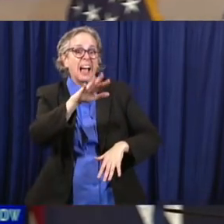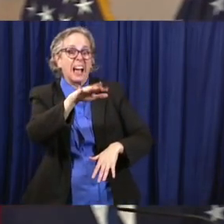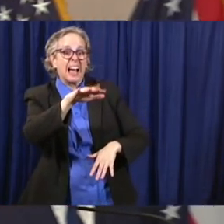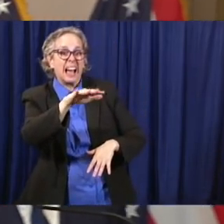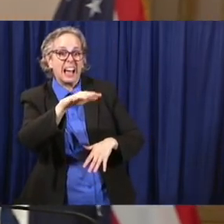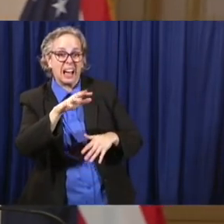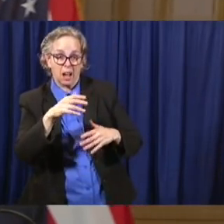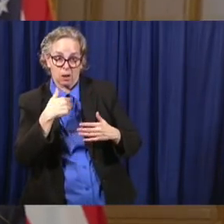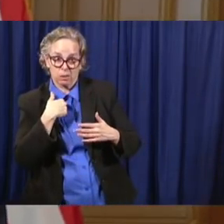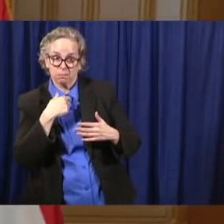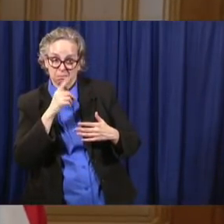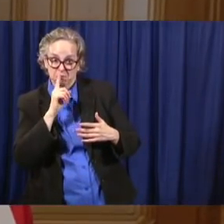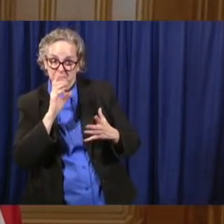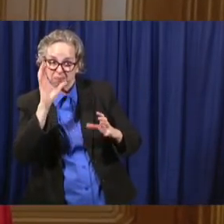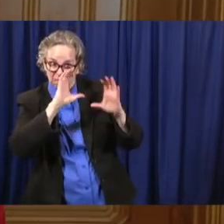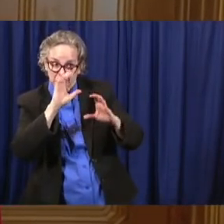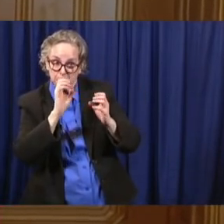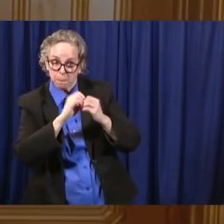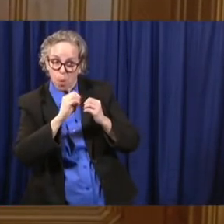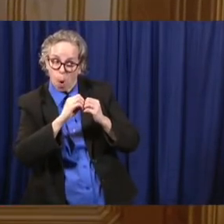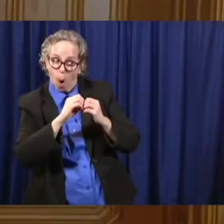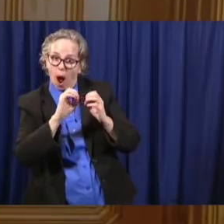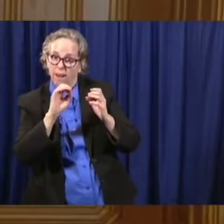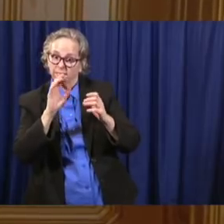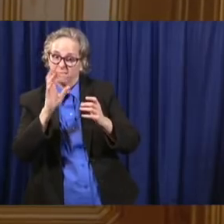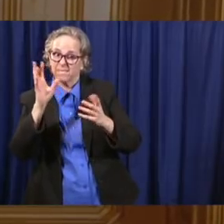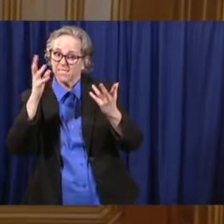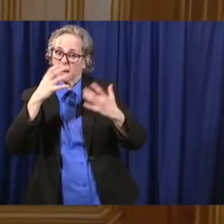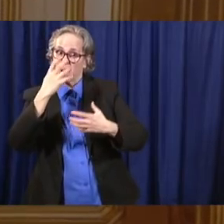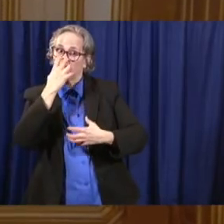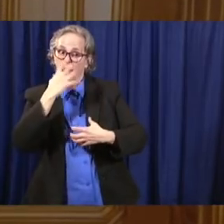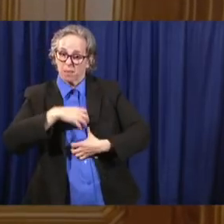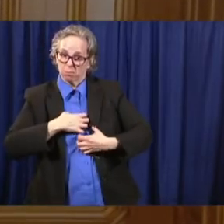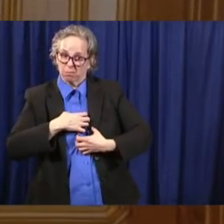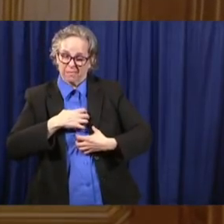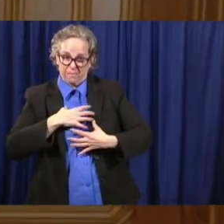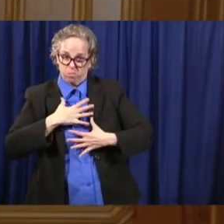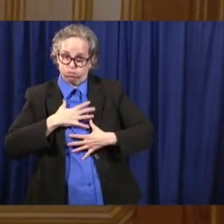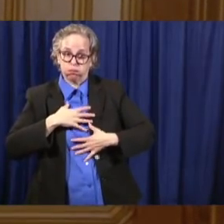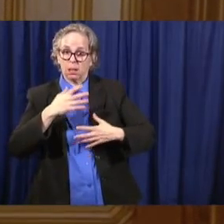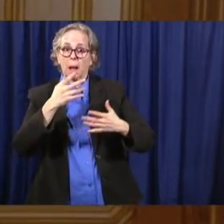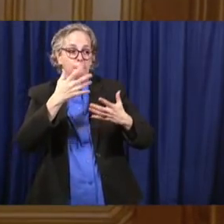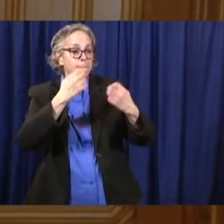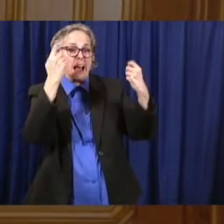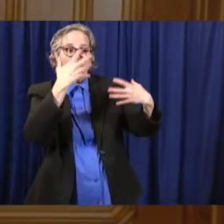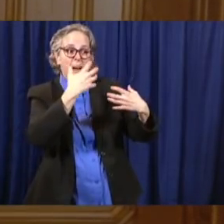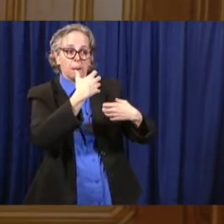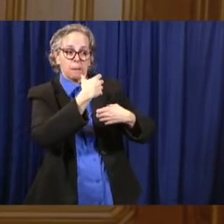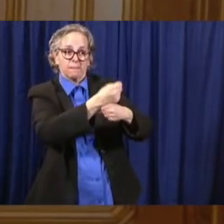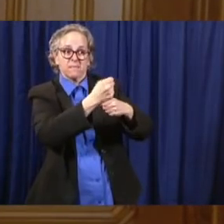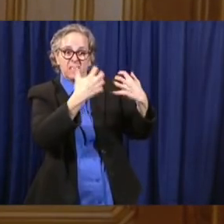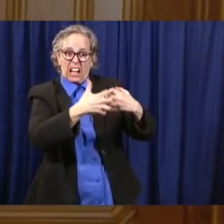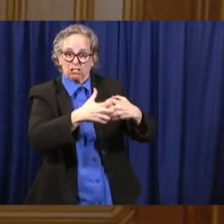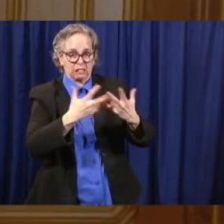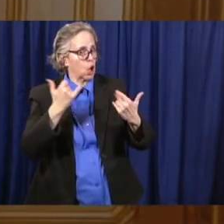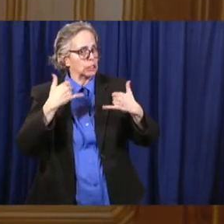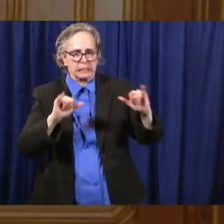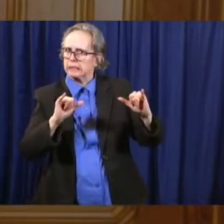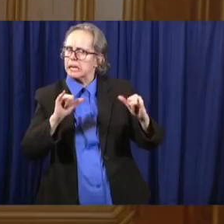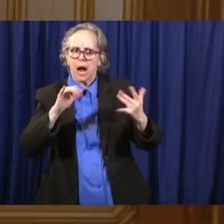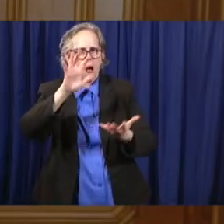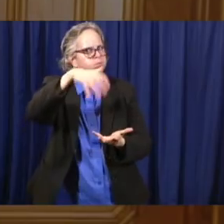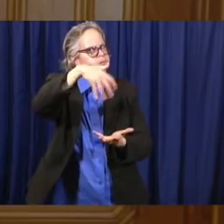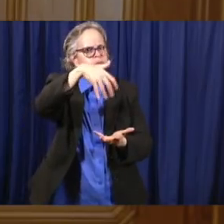ventilators, and we have manufacturers who are working on that, and so we are trying to get more ventilators into the